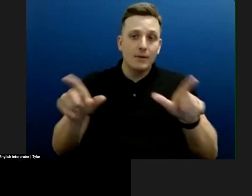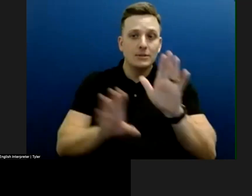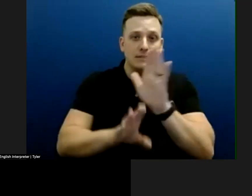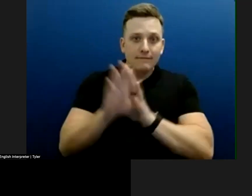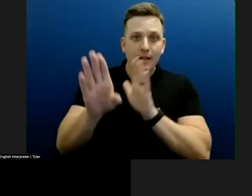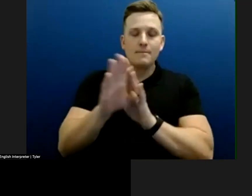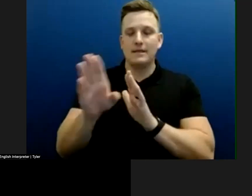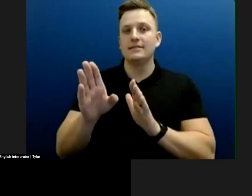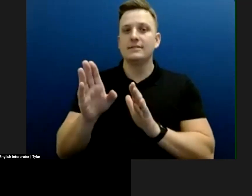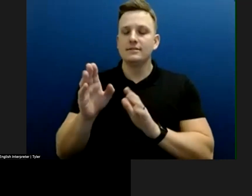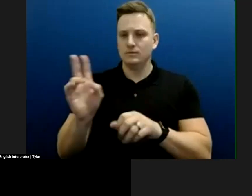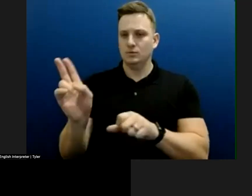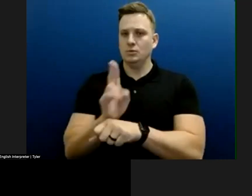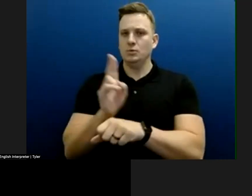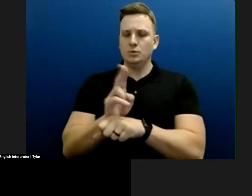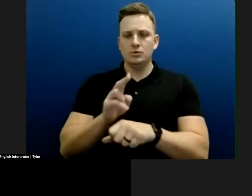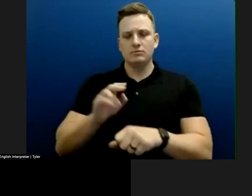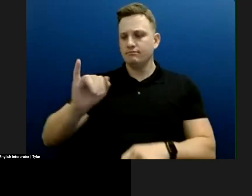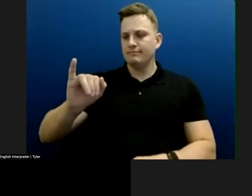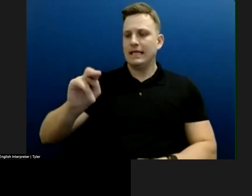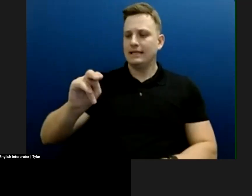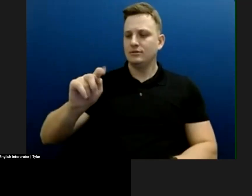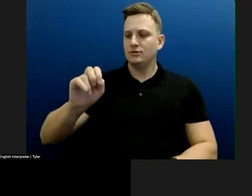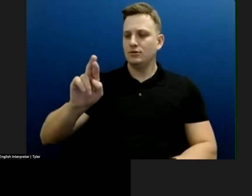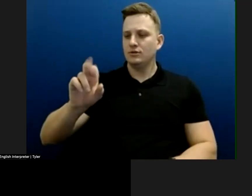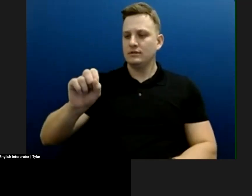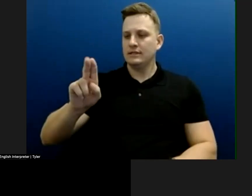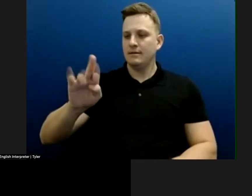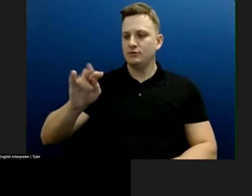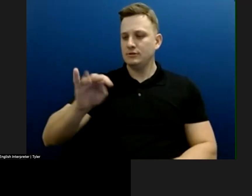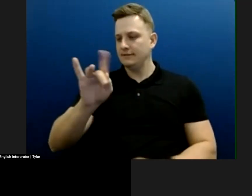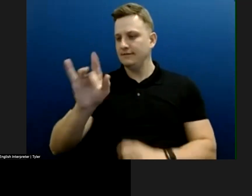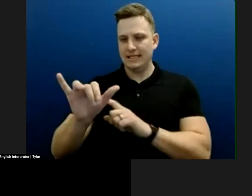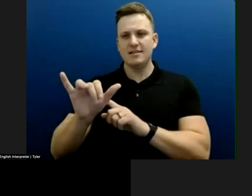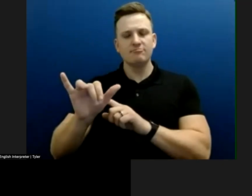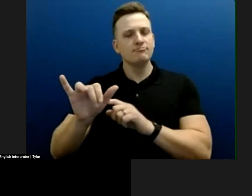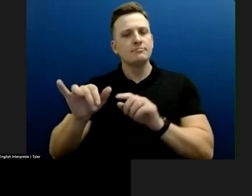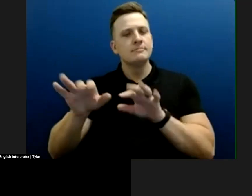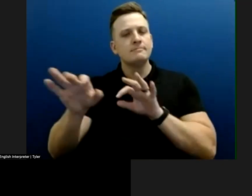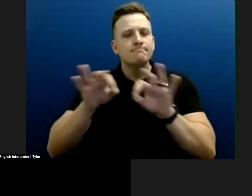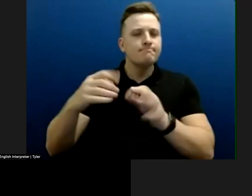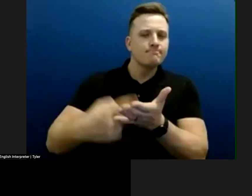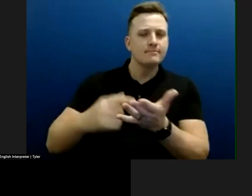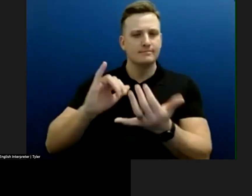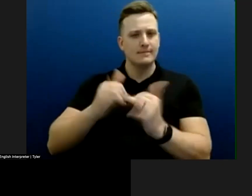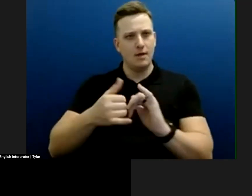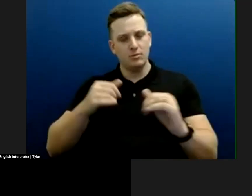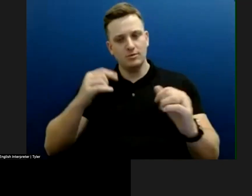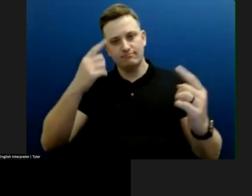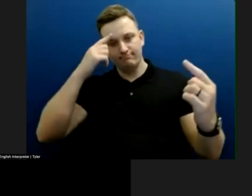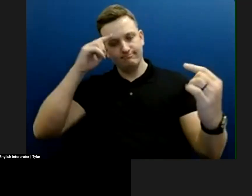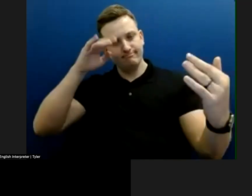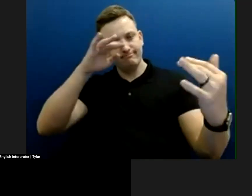to describe how minds get in connection. And I want to show just little clips of